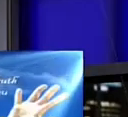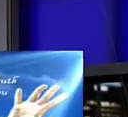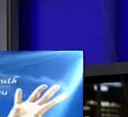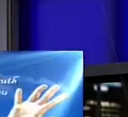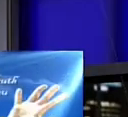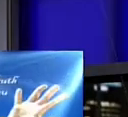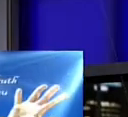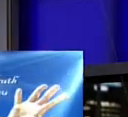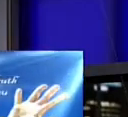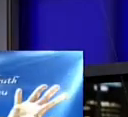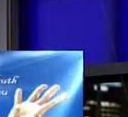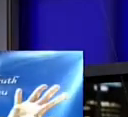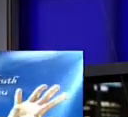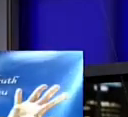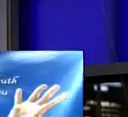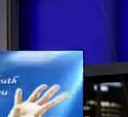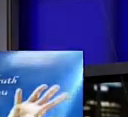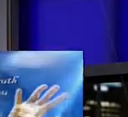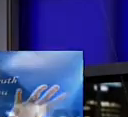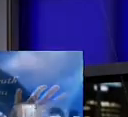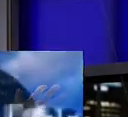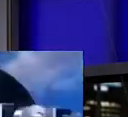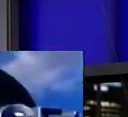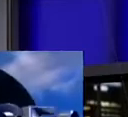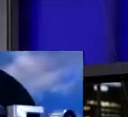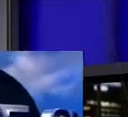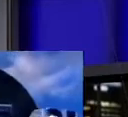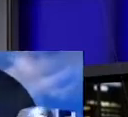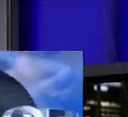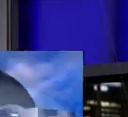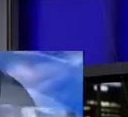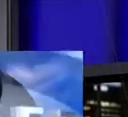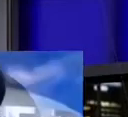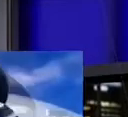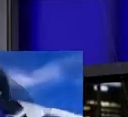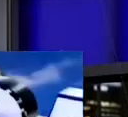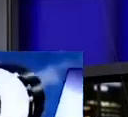adwen kire bi ana se buse bi ano se na frɛ sa aye krado se ebi tie o.